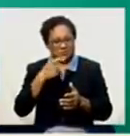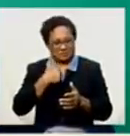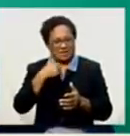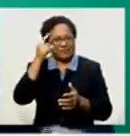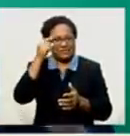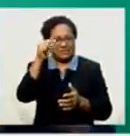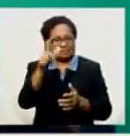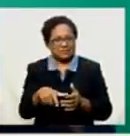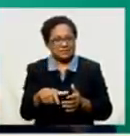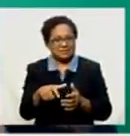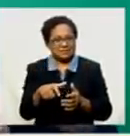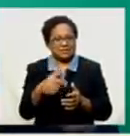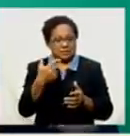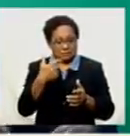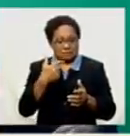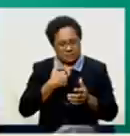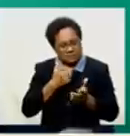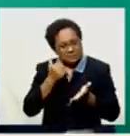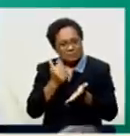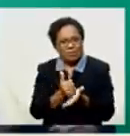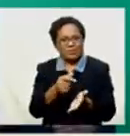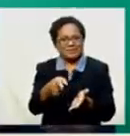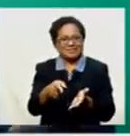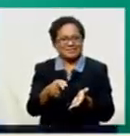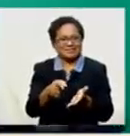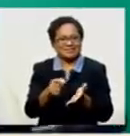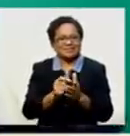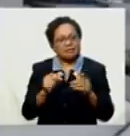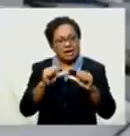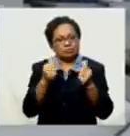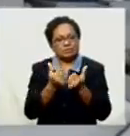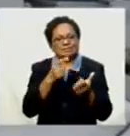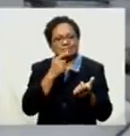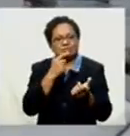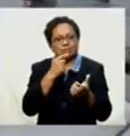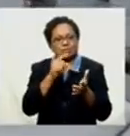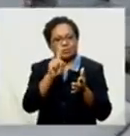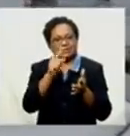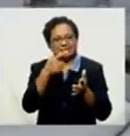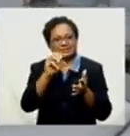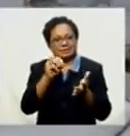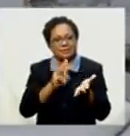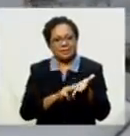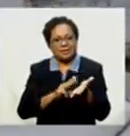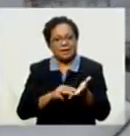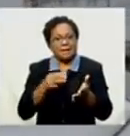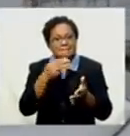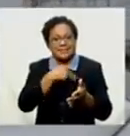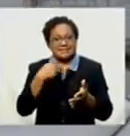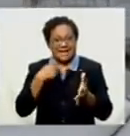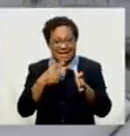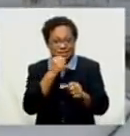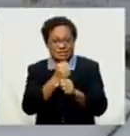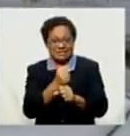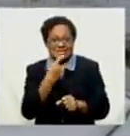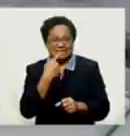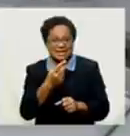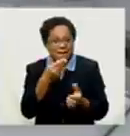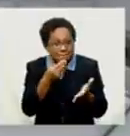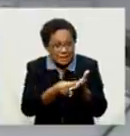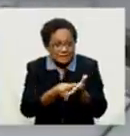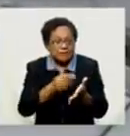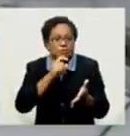members of the side of the House, will support this motion before the House. The Minister for Economy says the fund will also enable